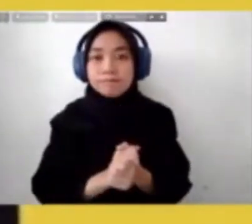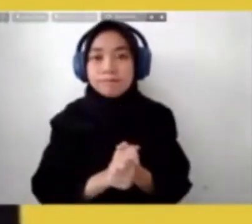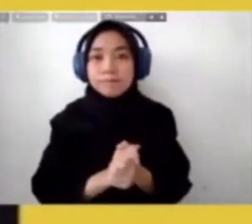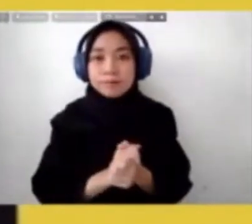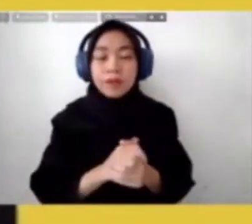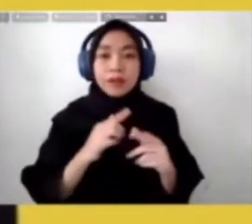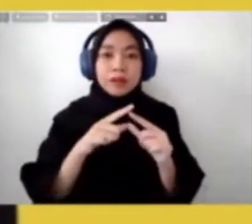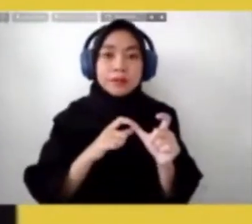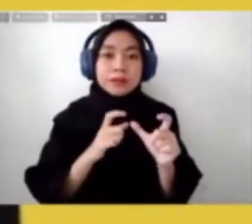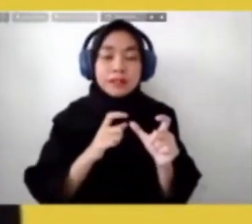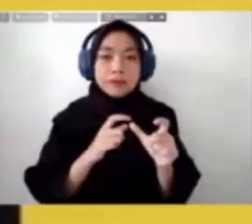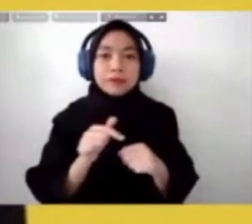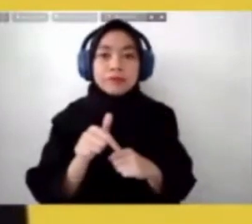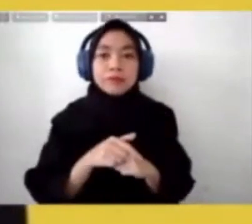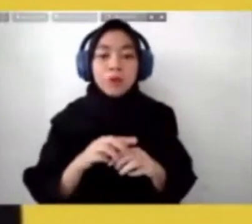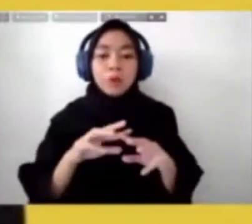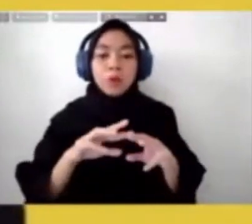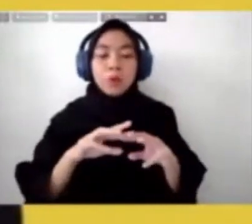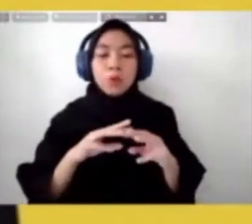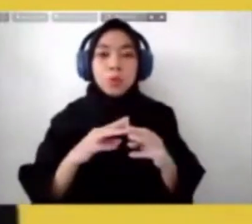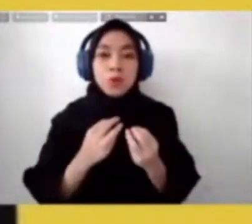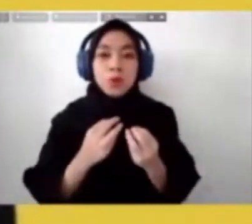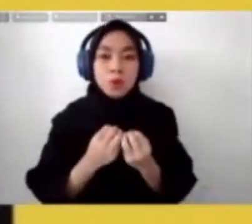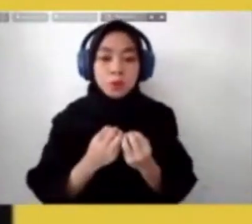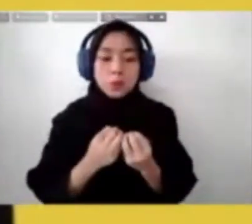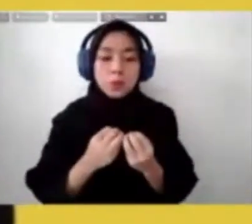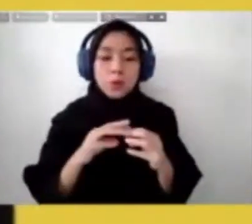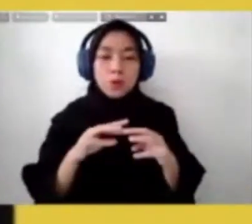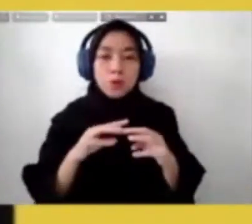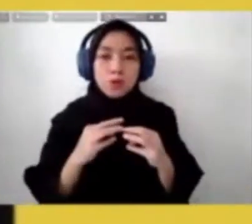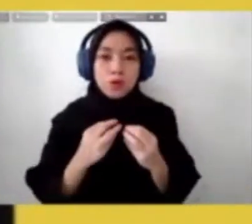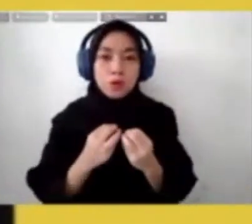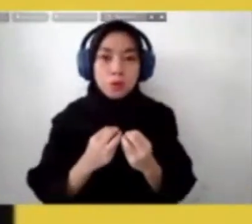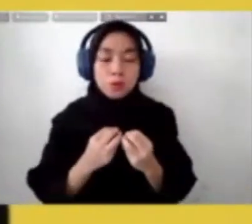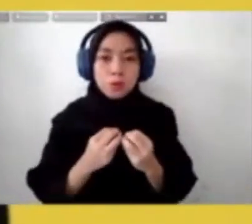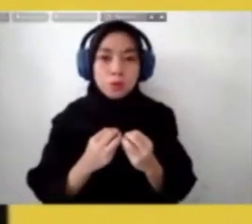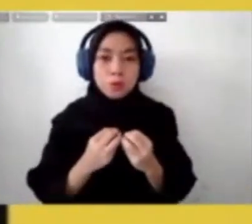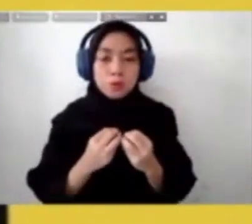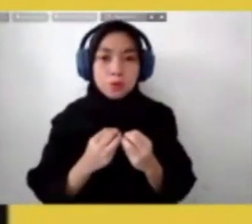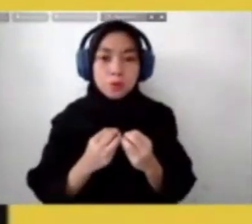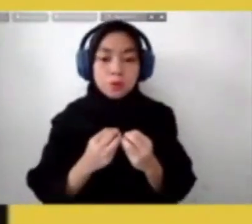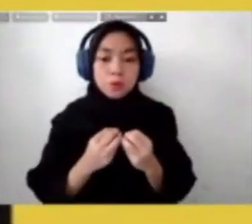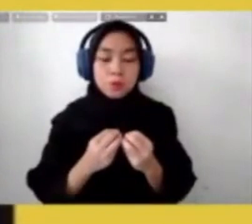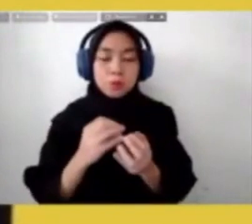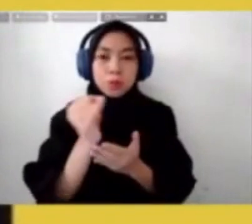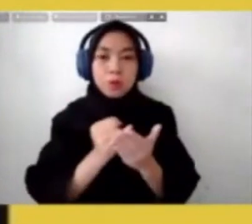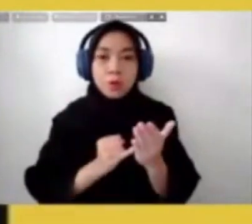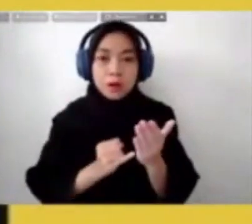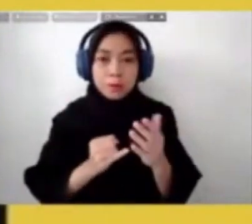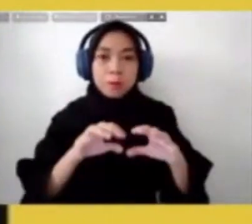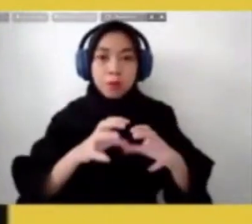of Program Studi Desain Produk at the Forum of Product Design Program Studies, which is an affiliate